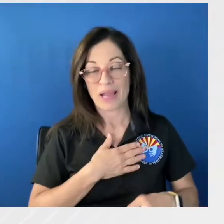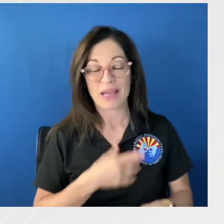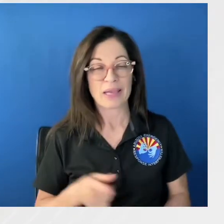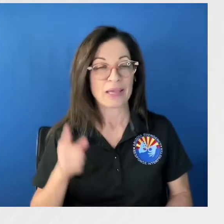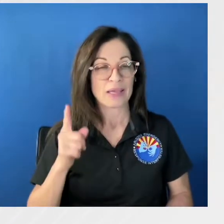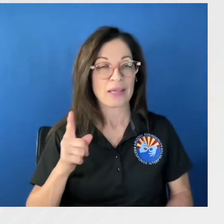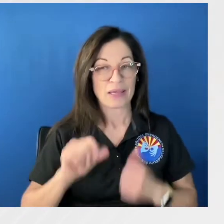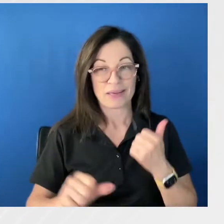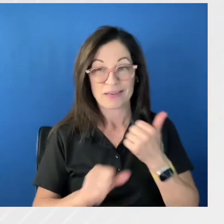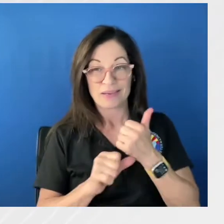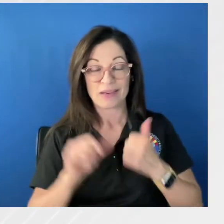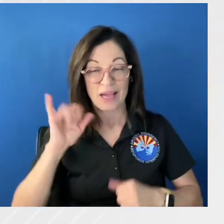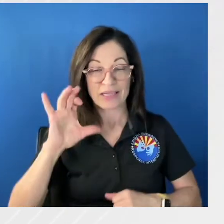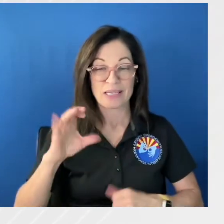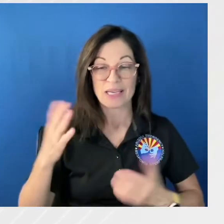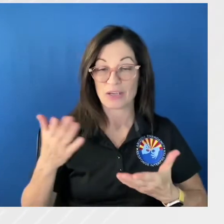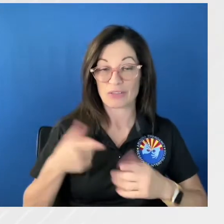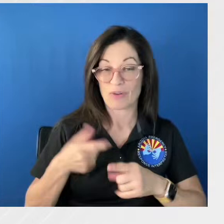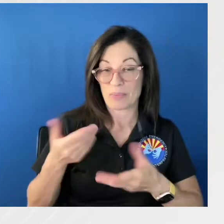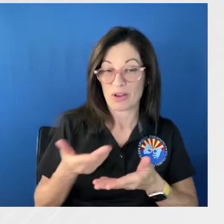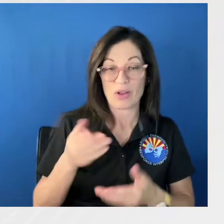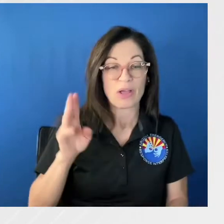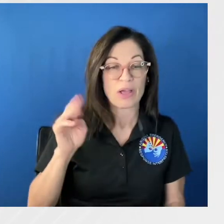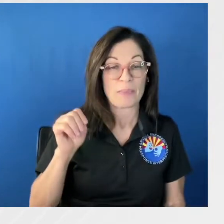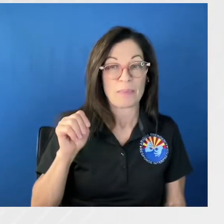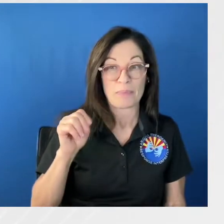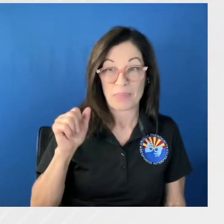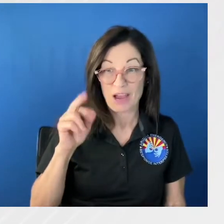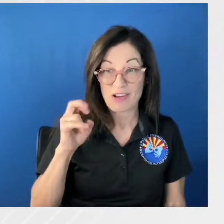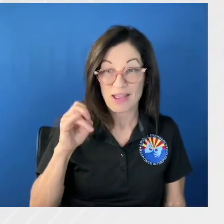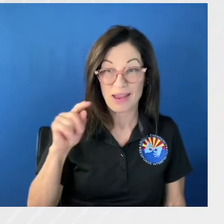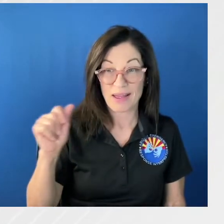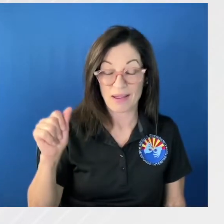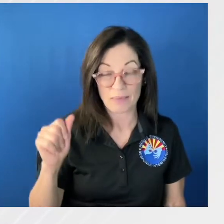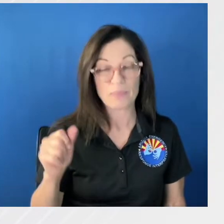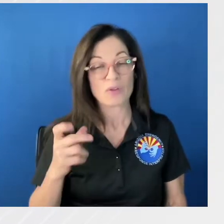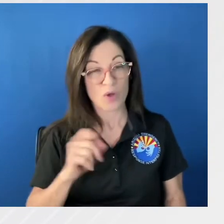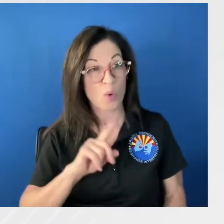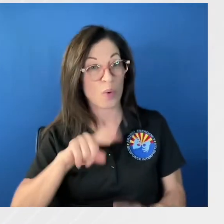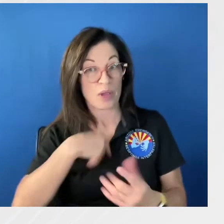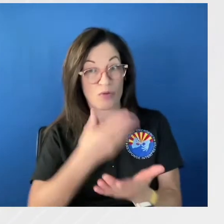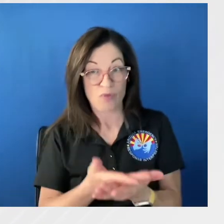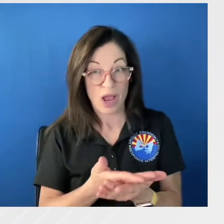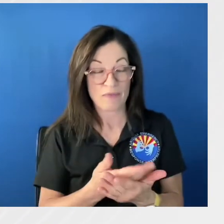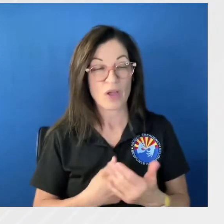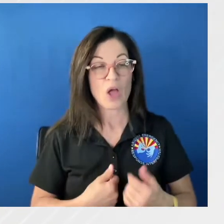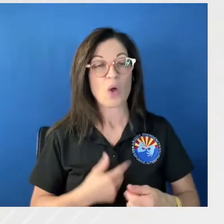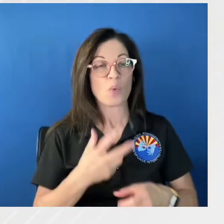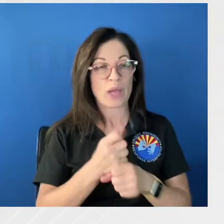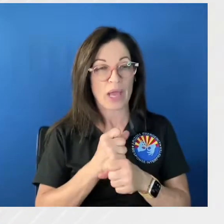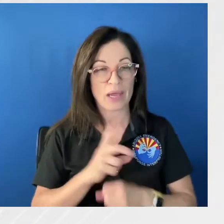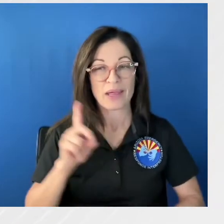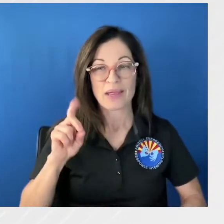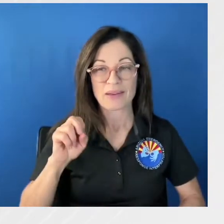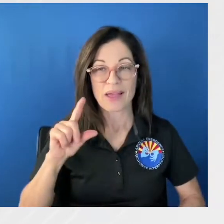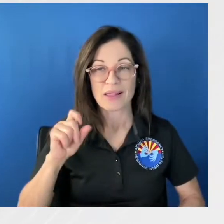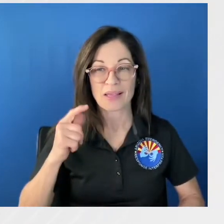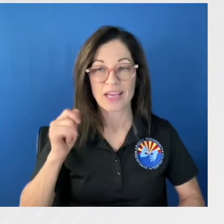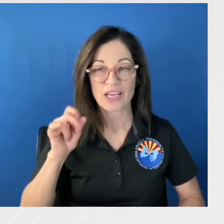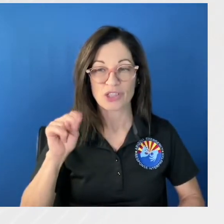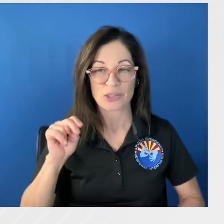Murrieta. So, you know, we have the state pretty much covered. And then once we get here, we take a delegation of authority. So what a delegation